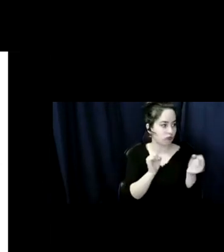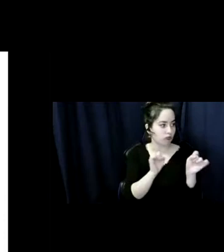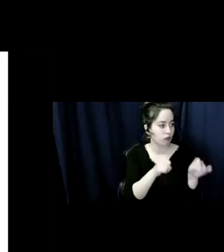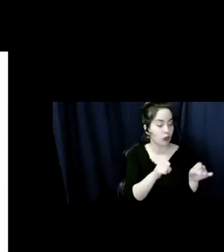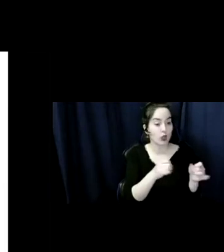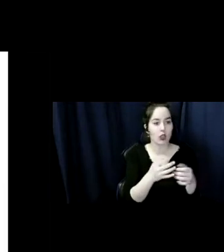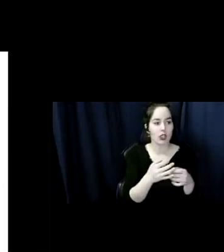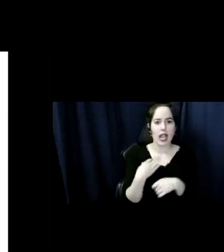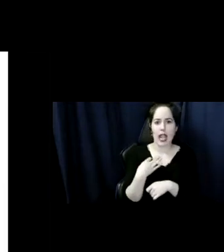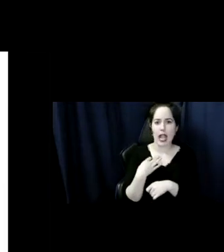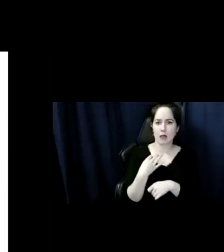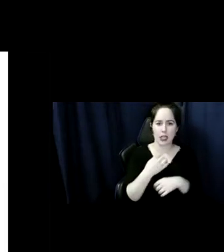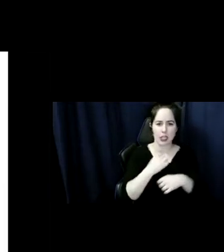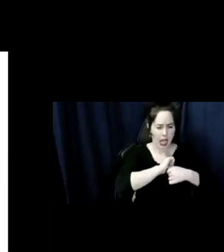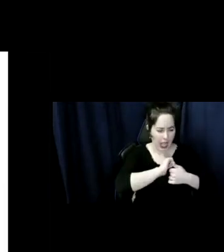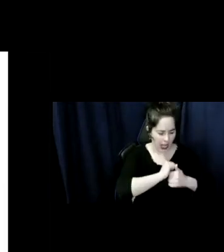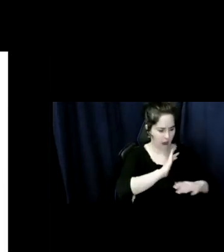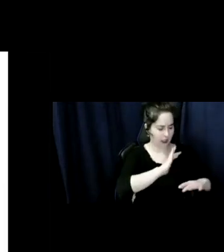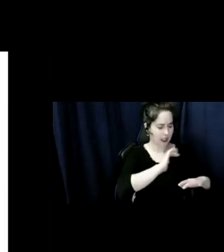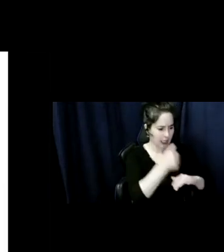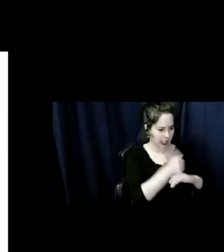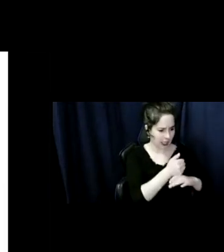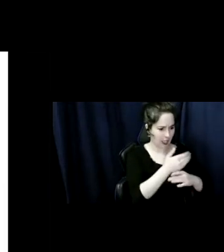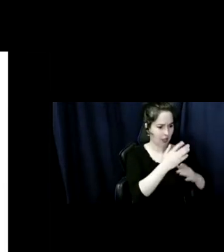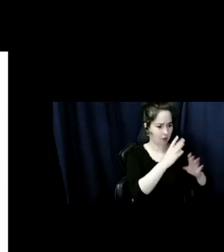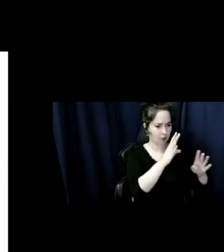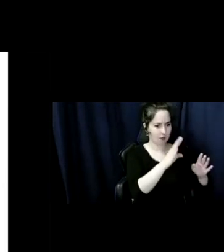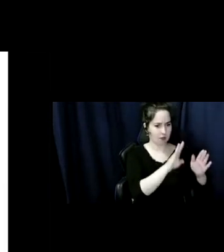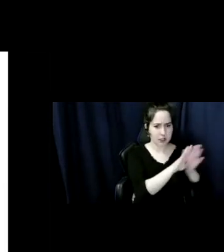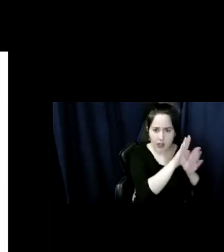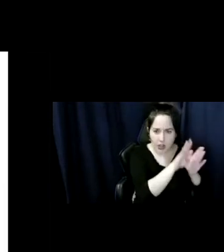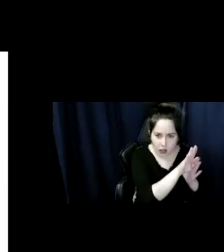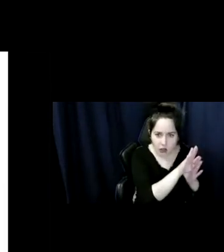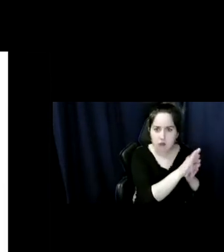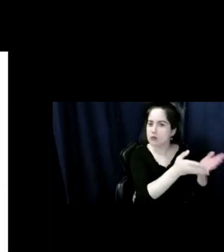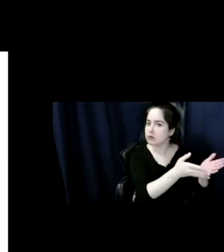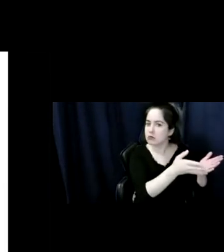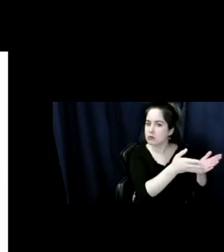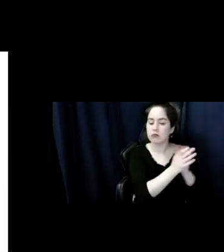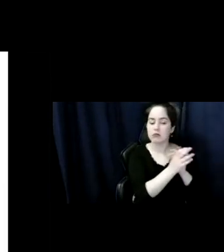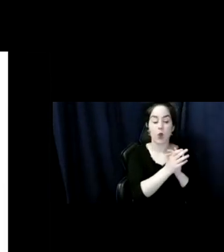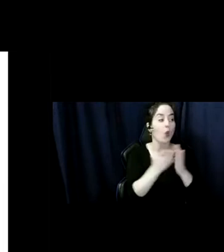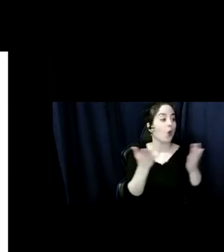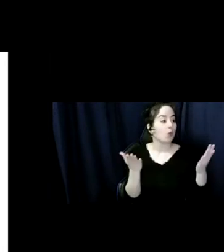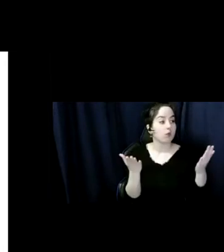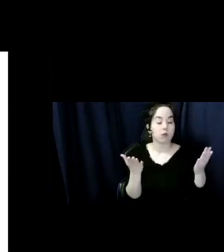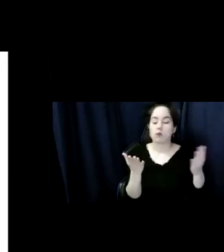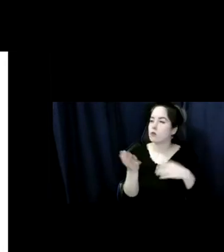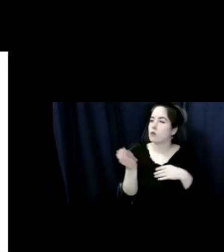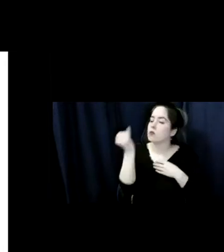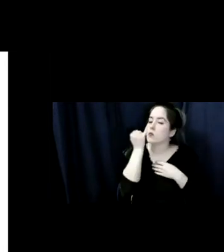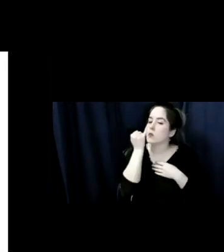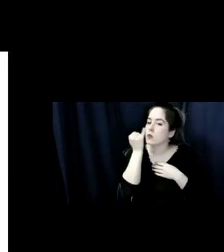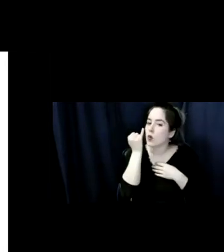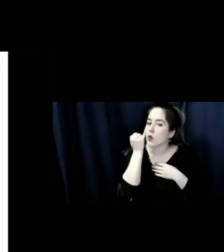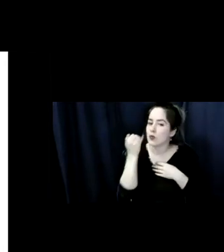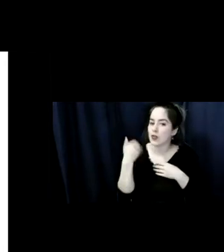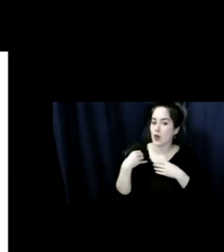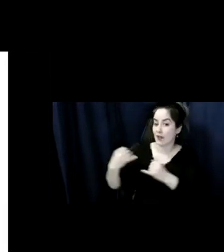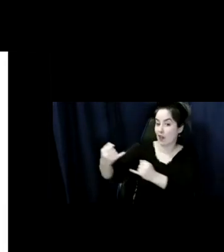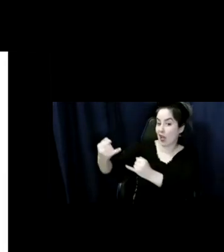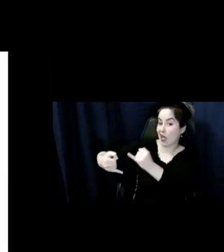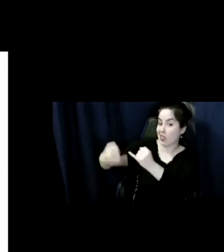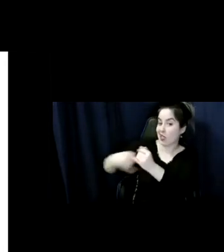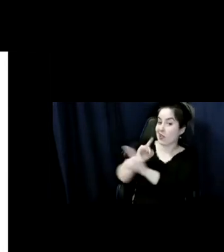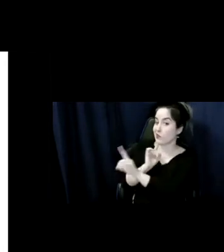application, or say you have a final report that you've been putting off for years